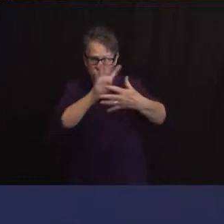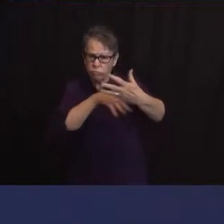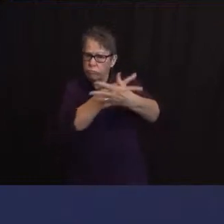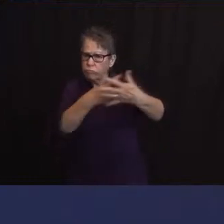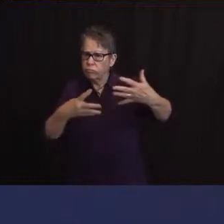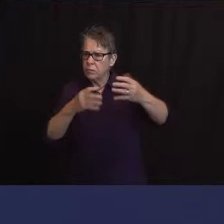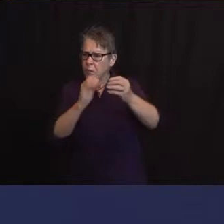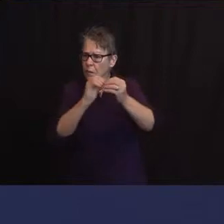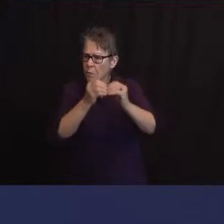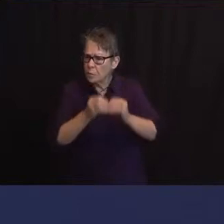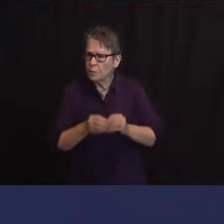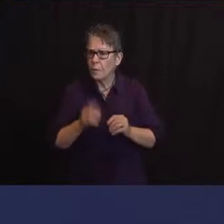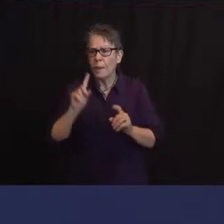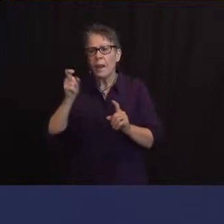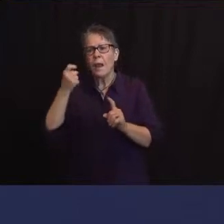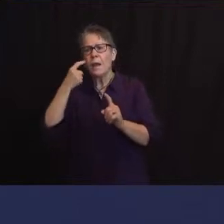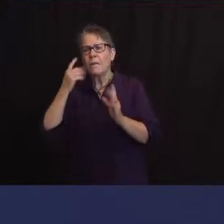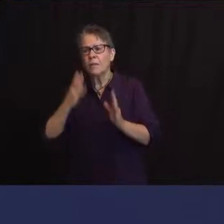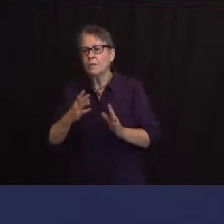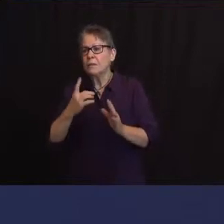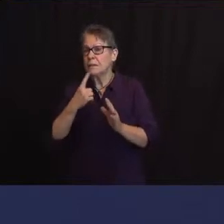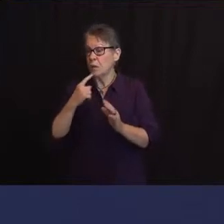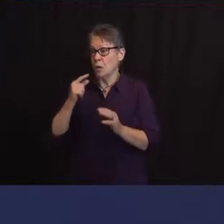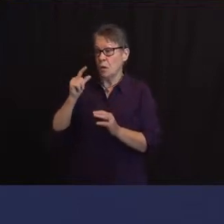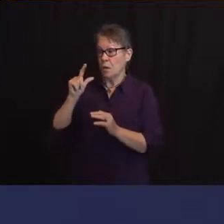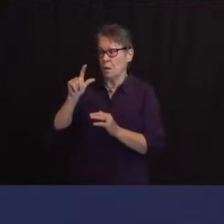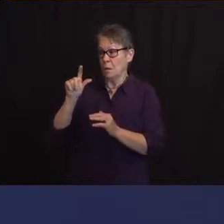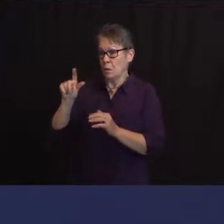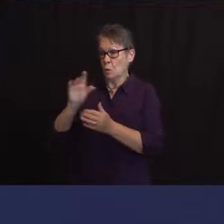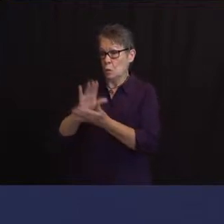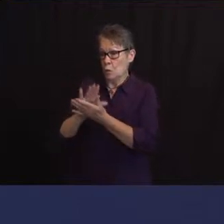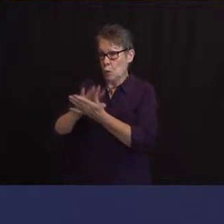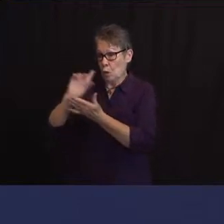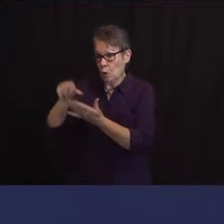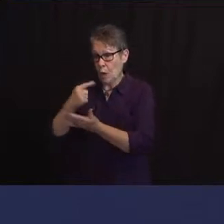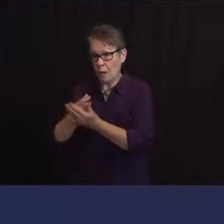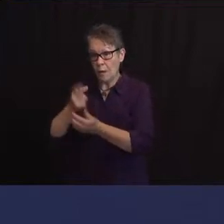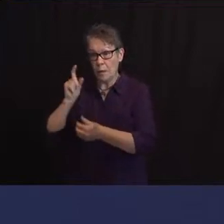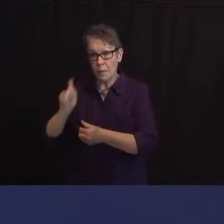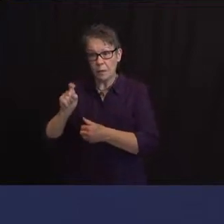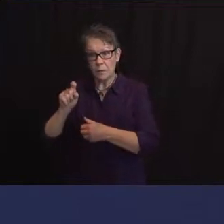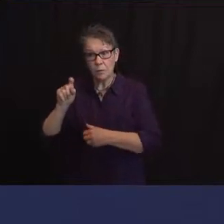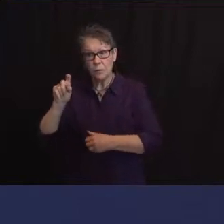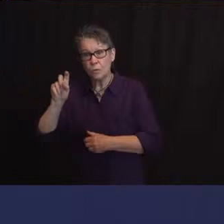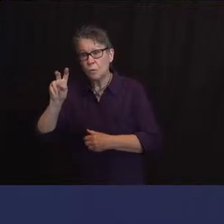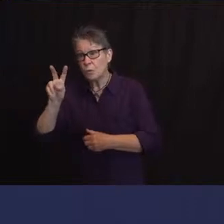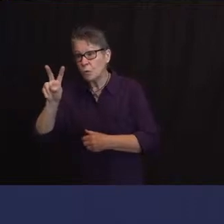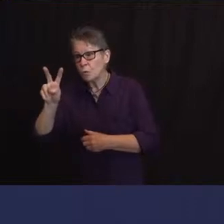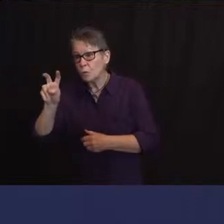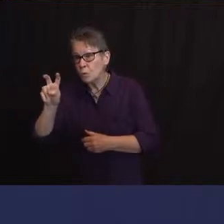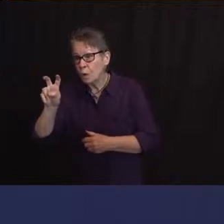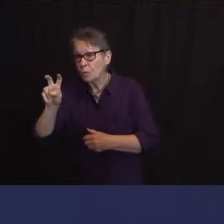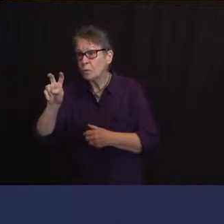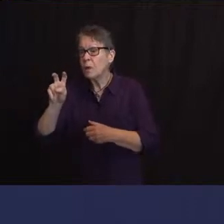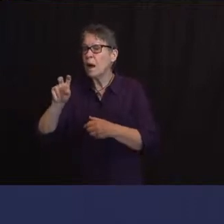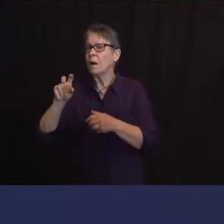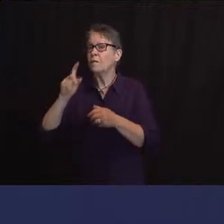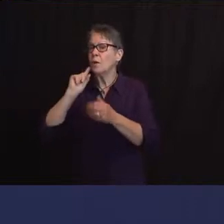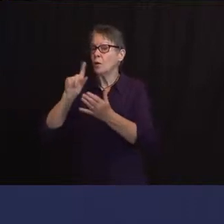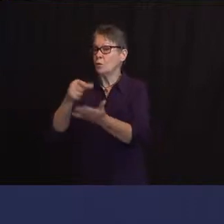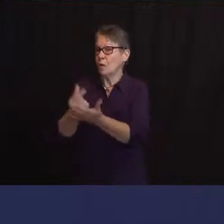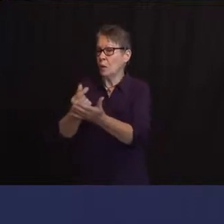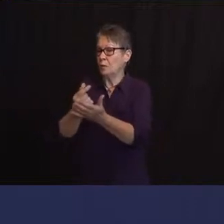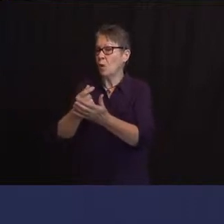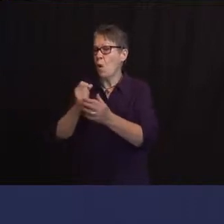they use the 30% limit for outdoor stadiums? And should schools be scrapping any hope of having proms, either indoors